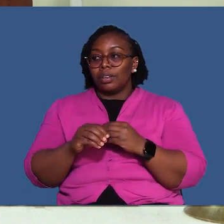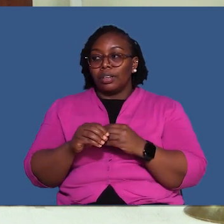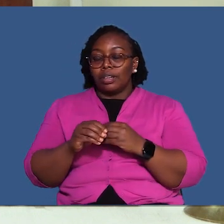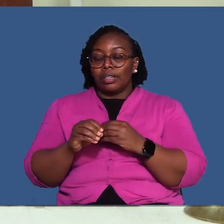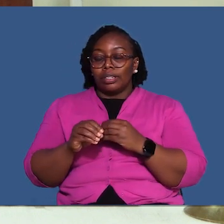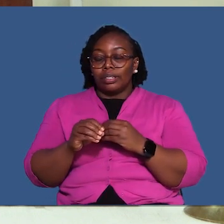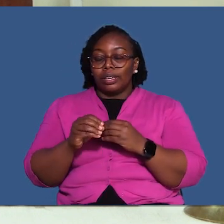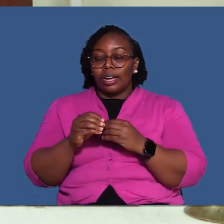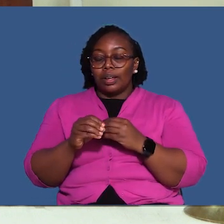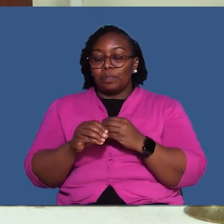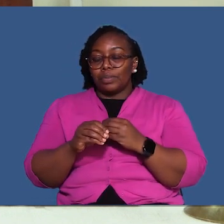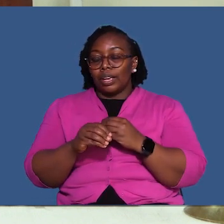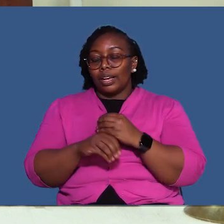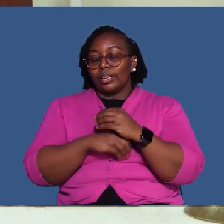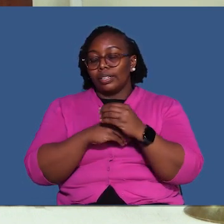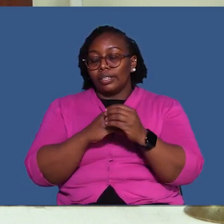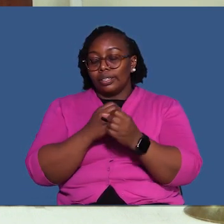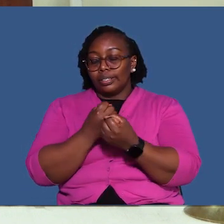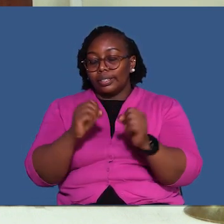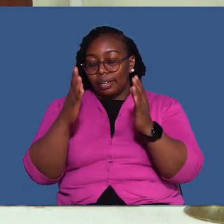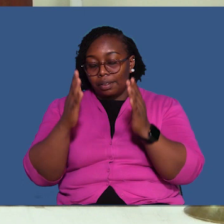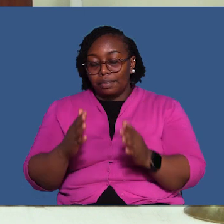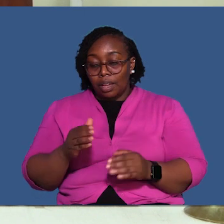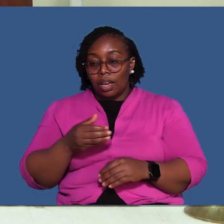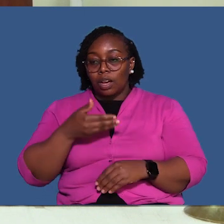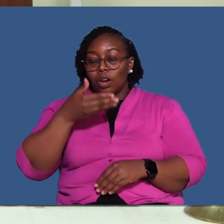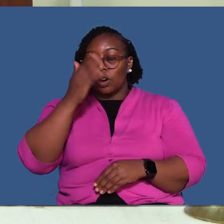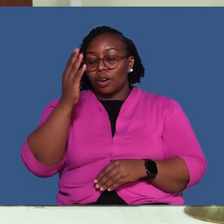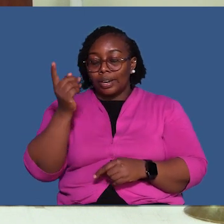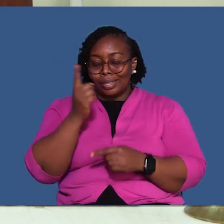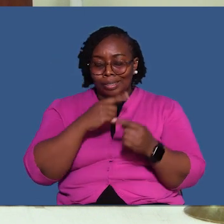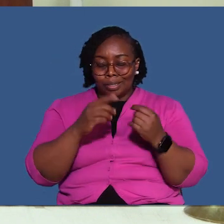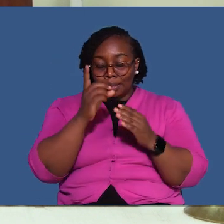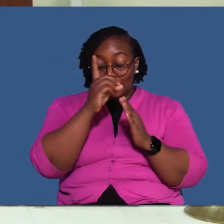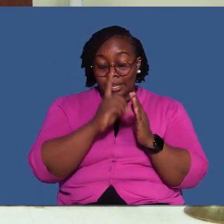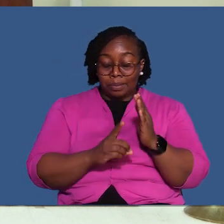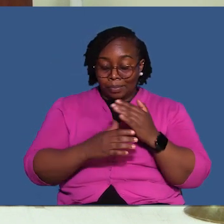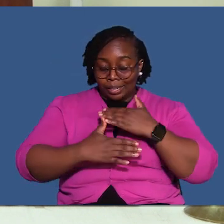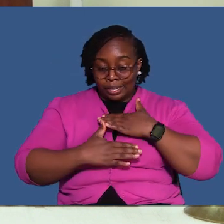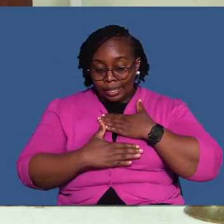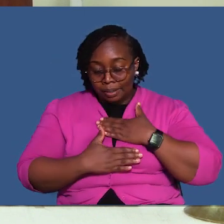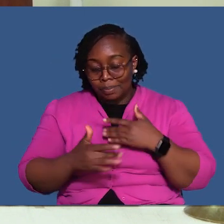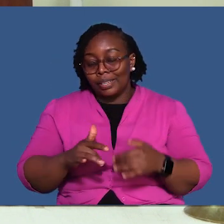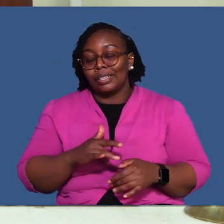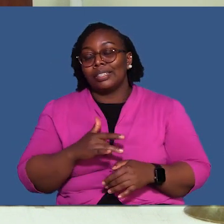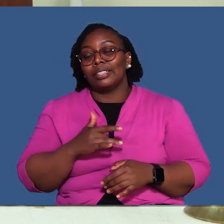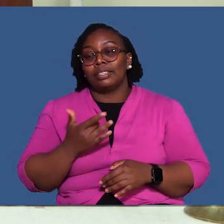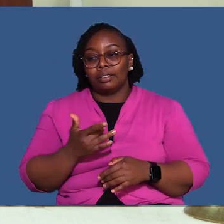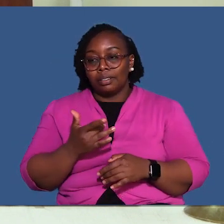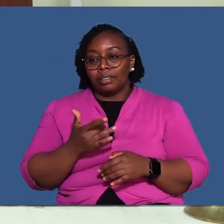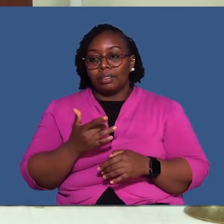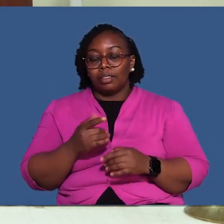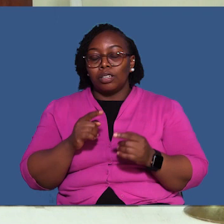the heavens and came down, humbling himself as a man to purchase